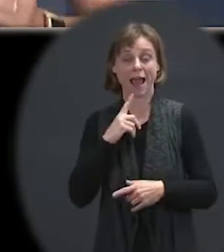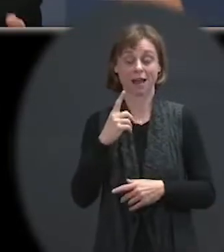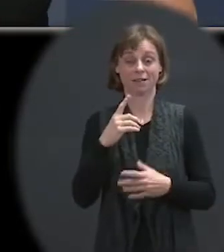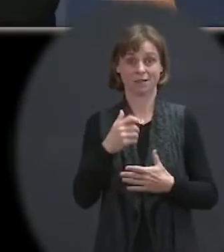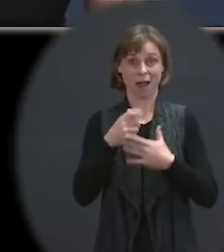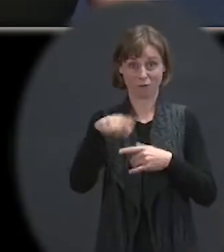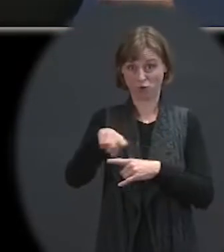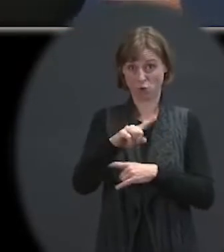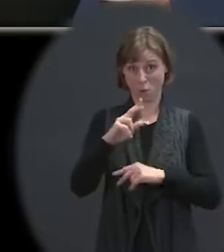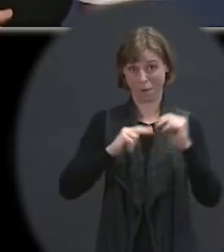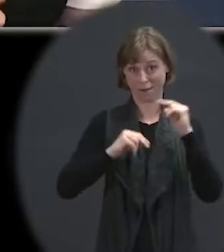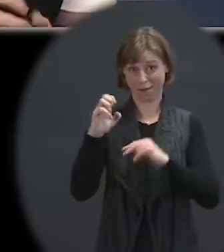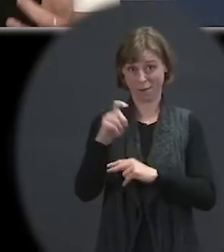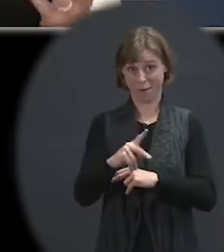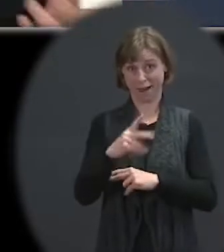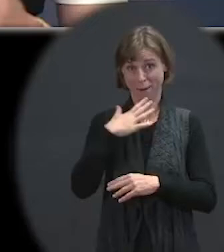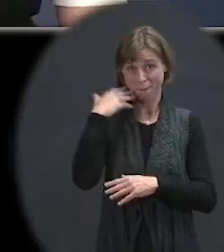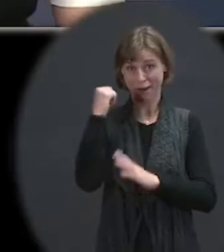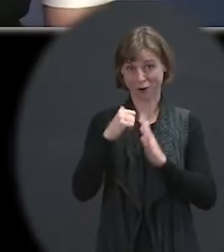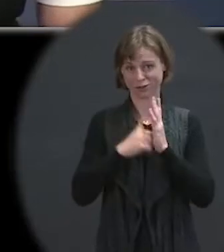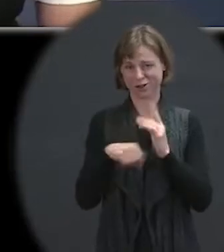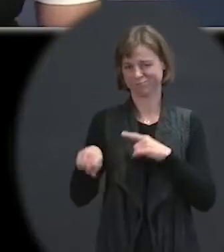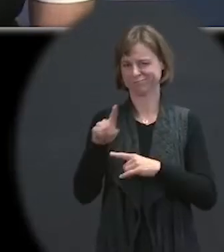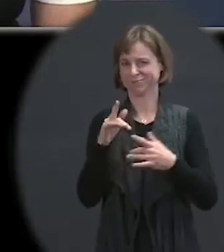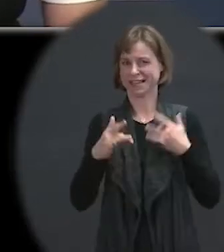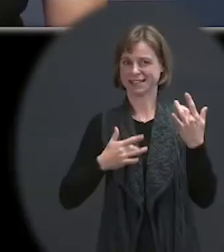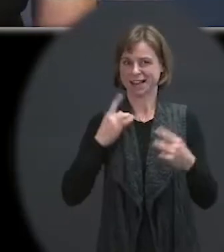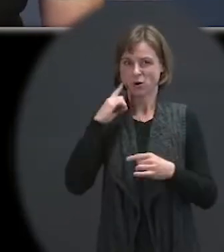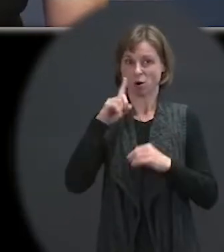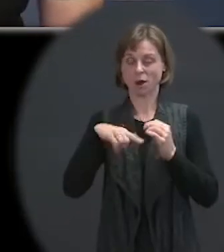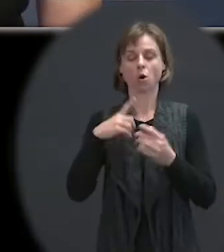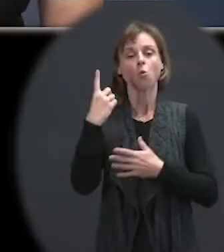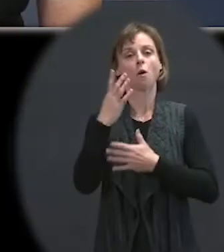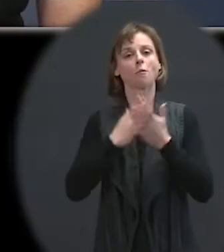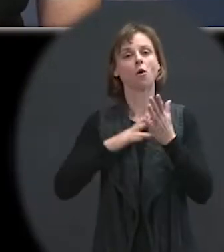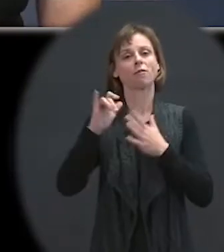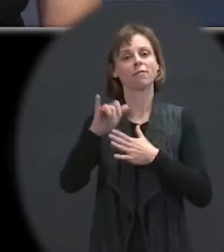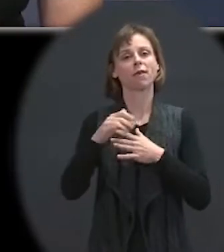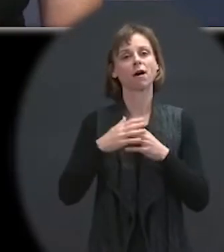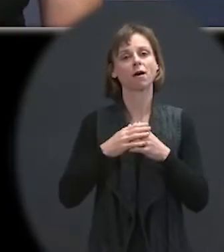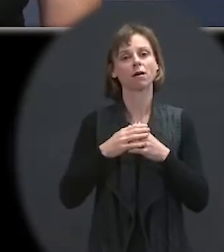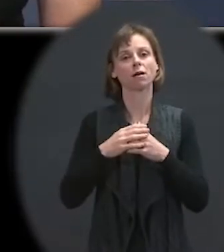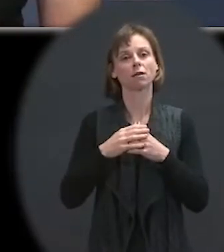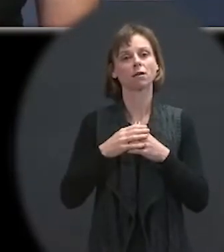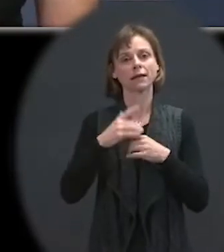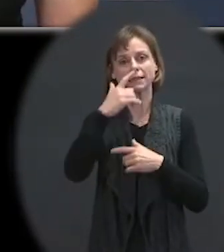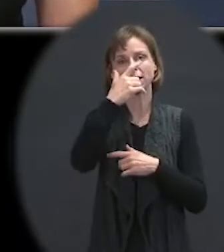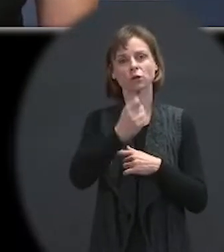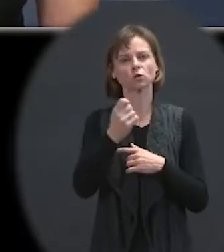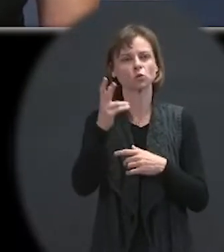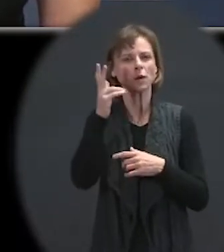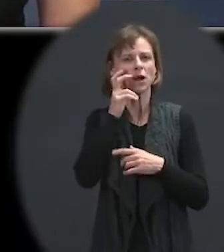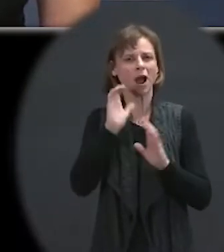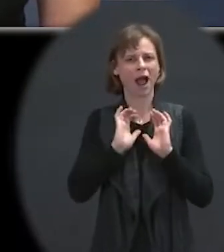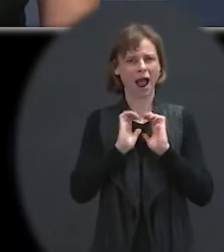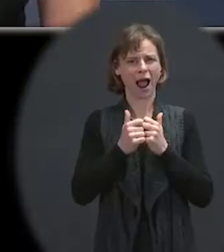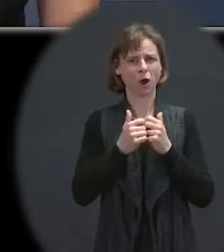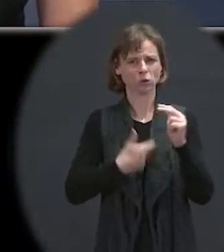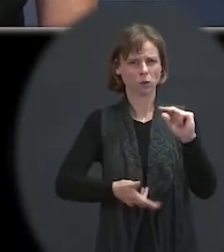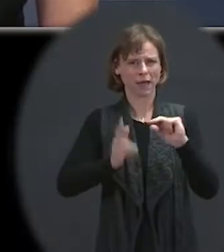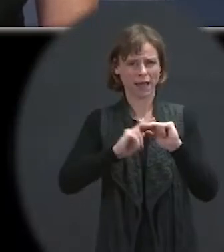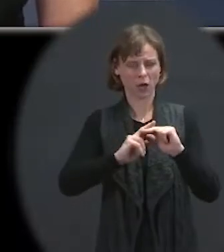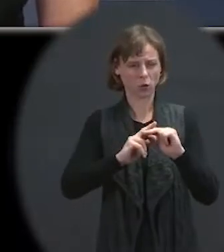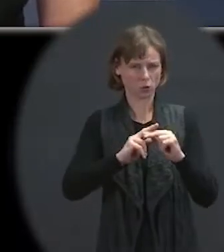all eager to hear more about, one of the tenets he is, of course, interested in is looking for ways to increase the supply of